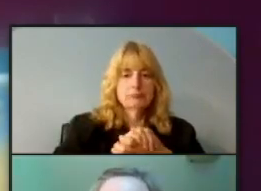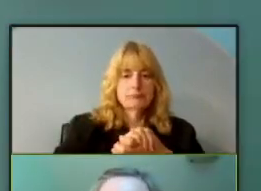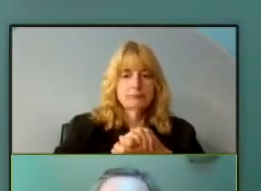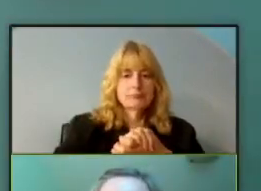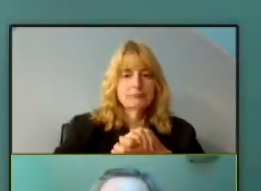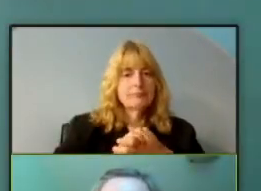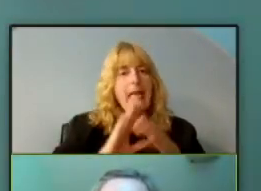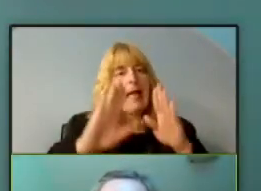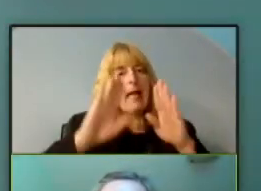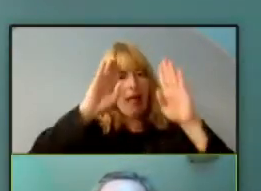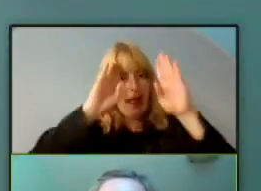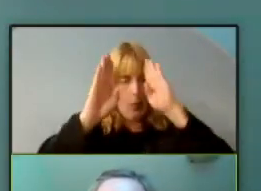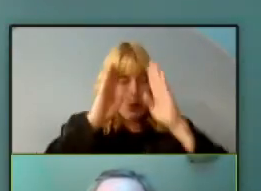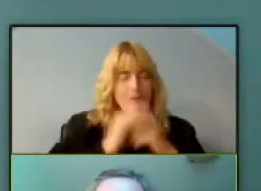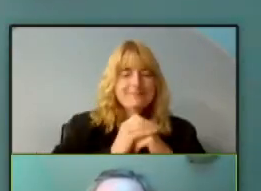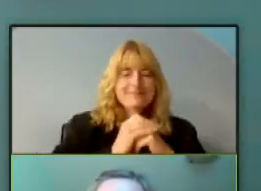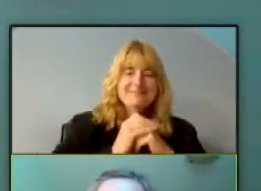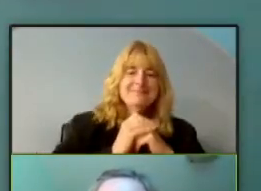Hello.